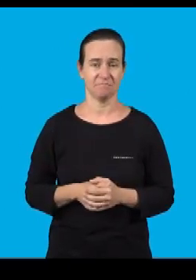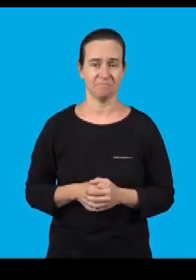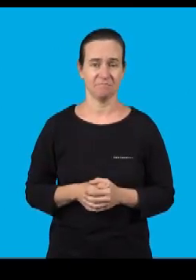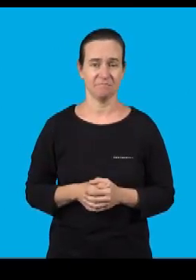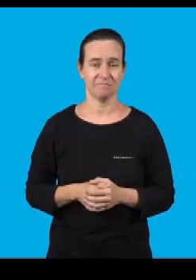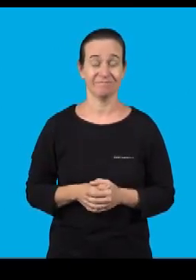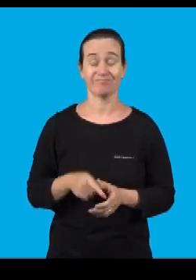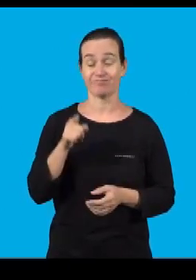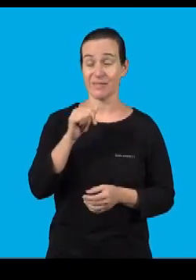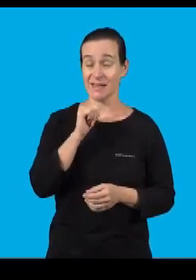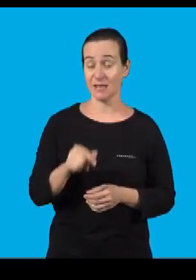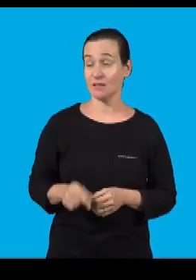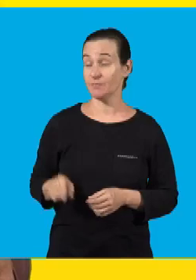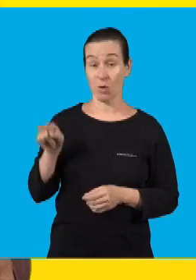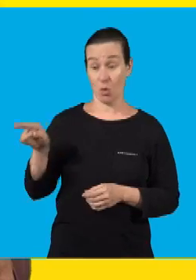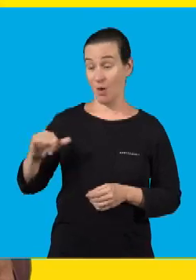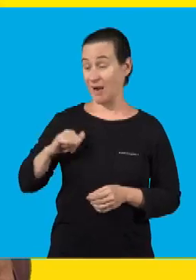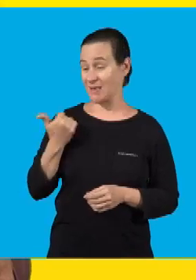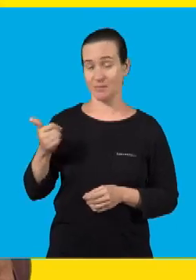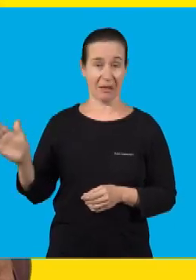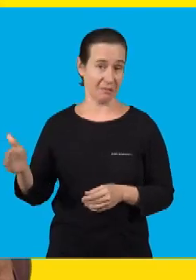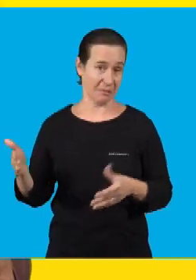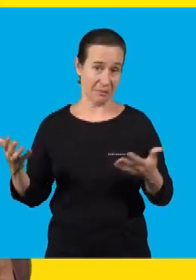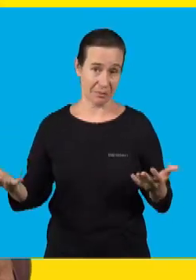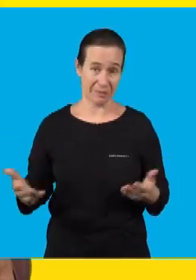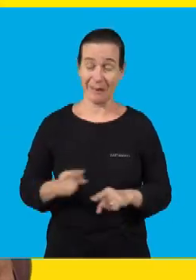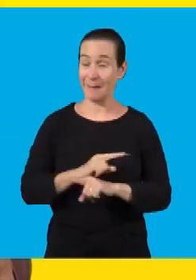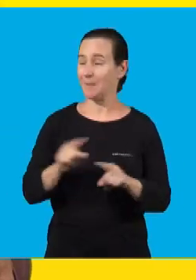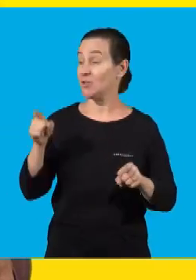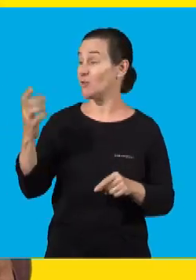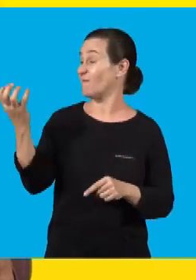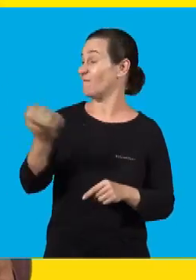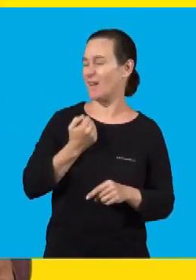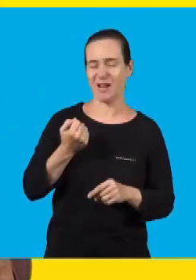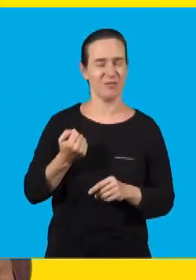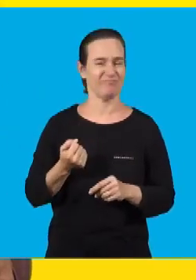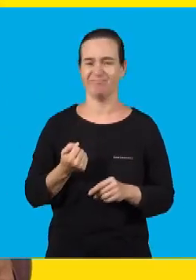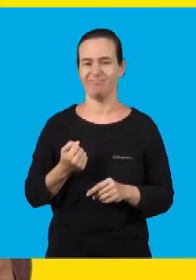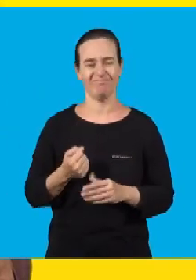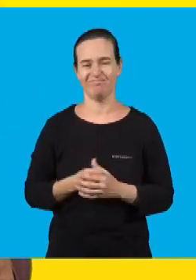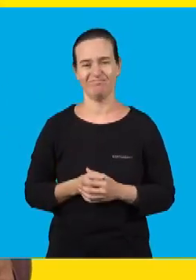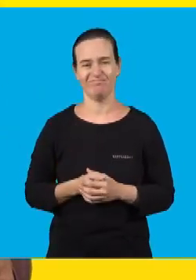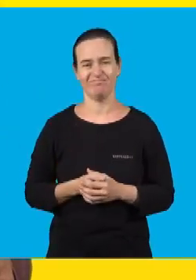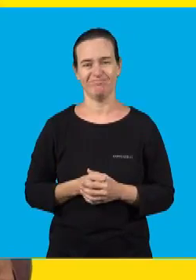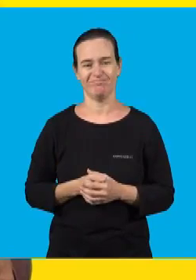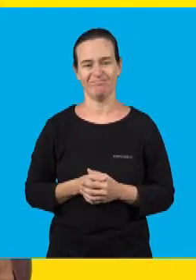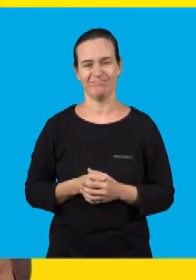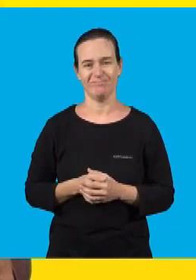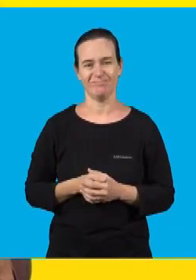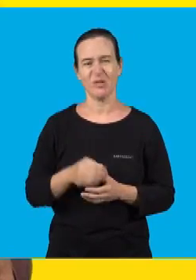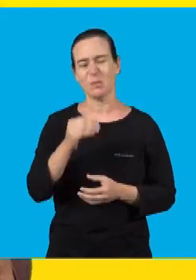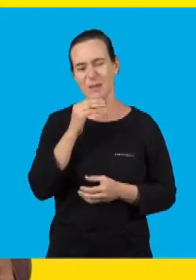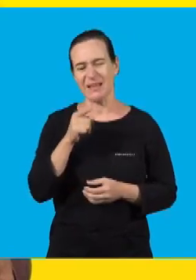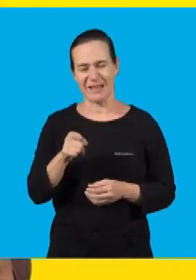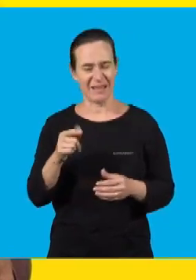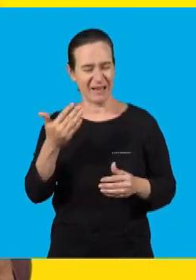he says that her husband is no longer there, all right? But she never ever found him when she came. So you can